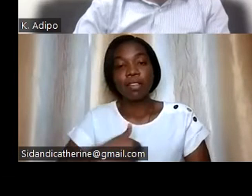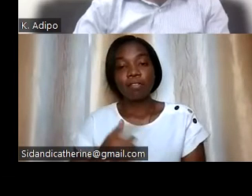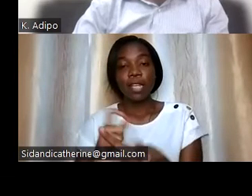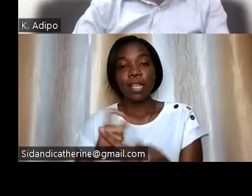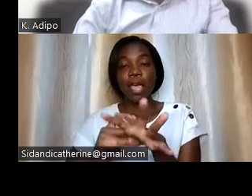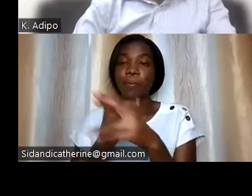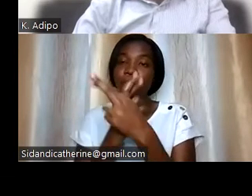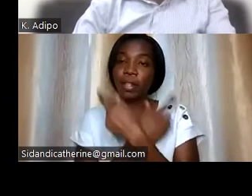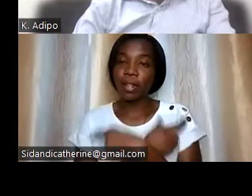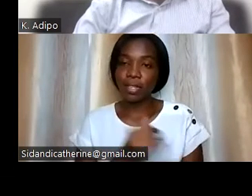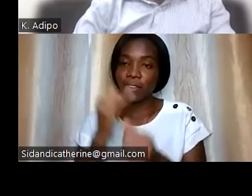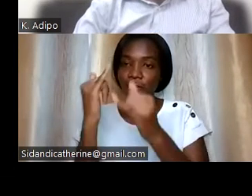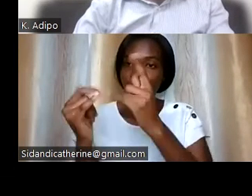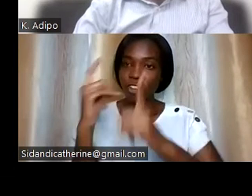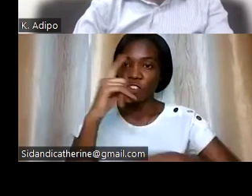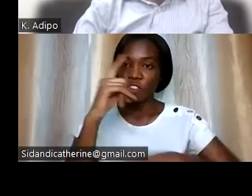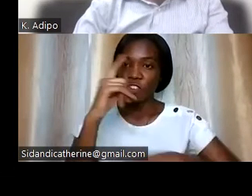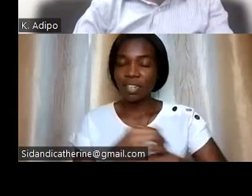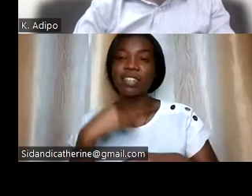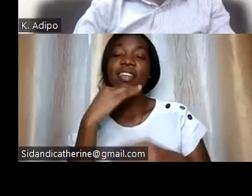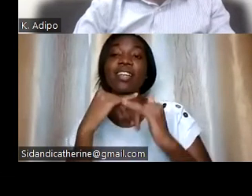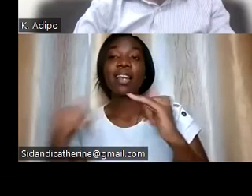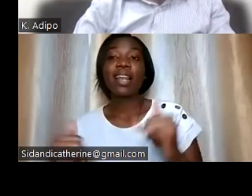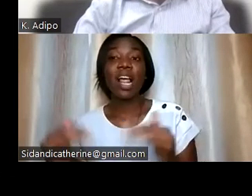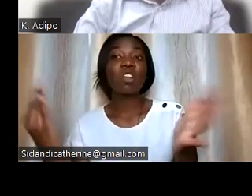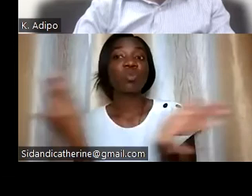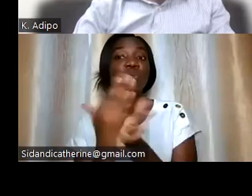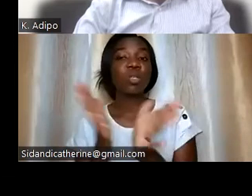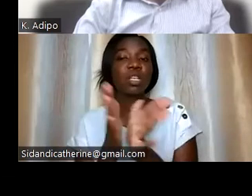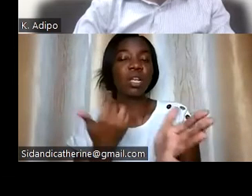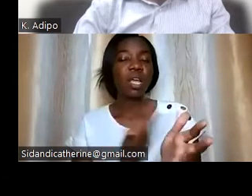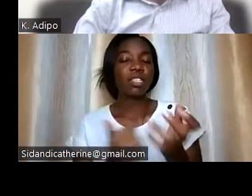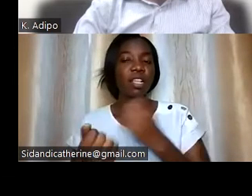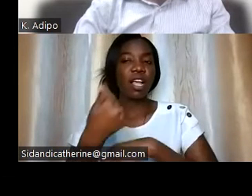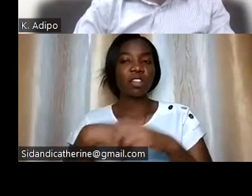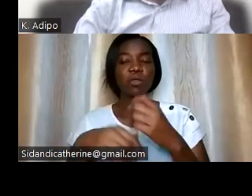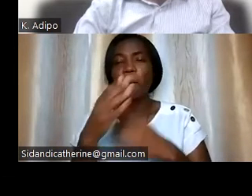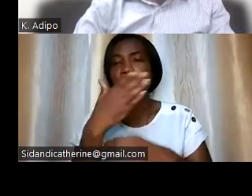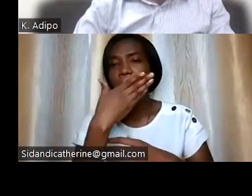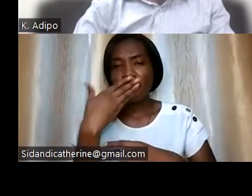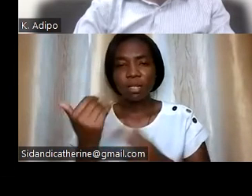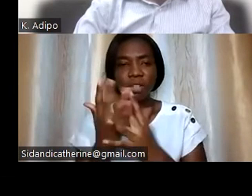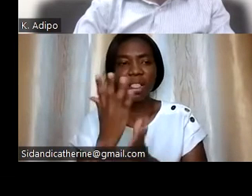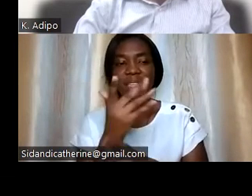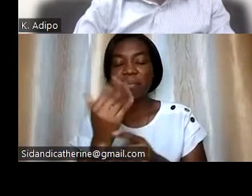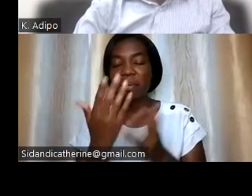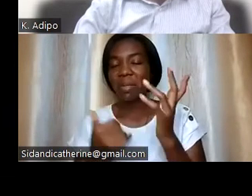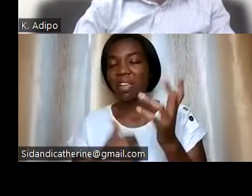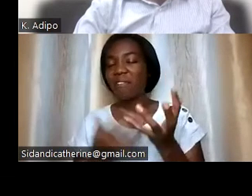day, the deadlines are real and we are doing our best. Amidst the heavy deadlines and the heavy